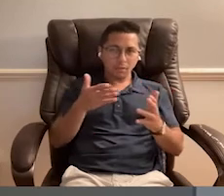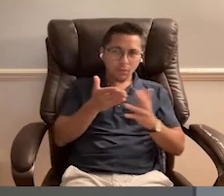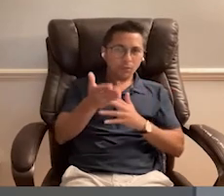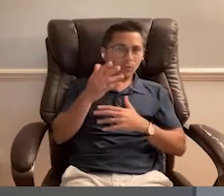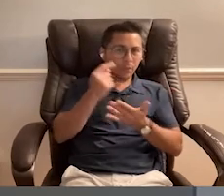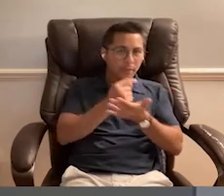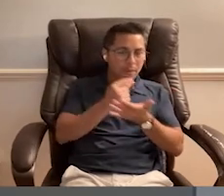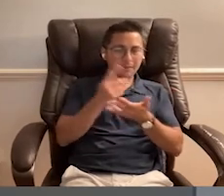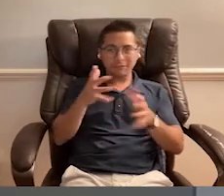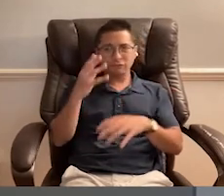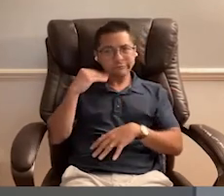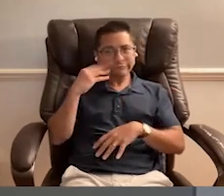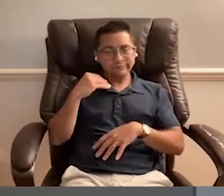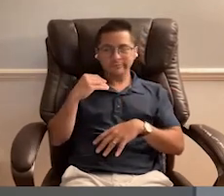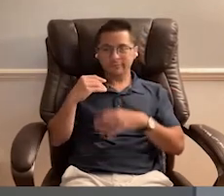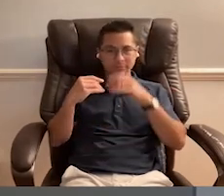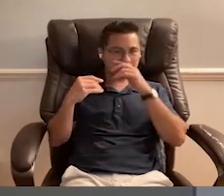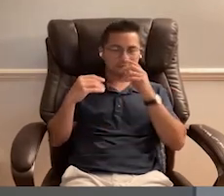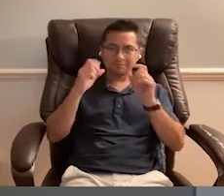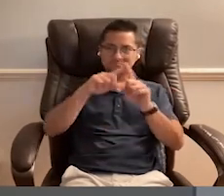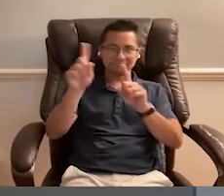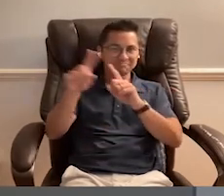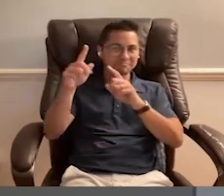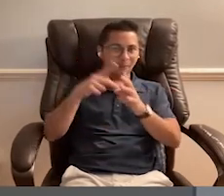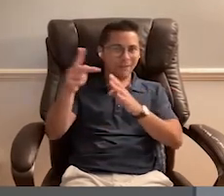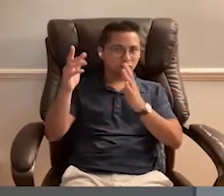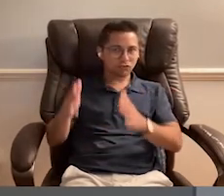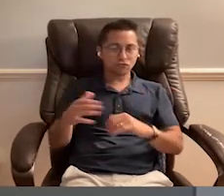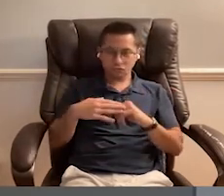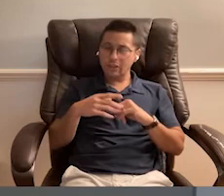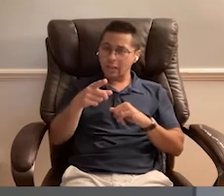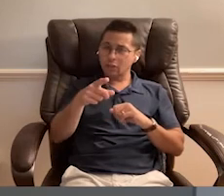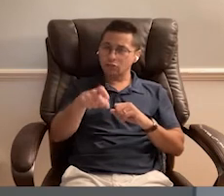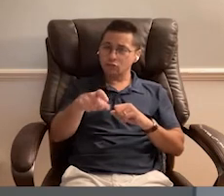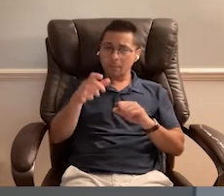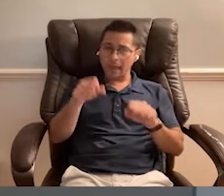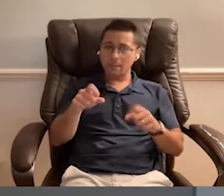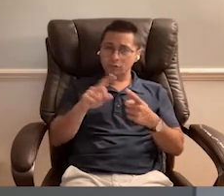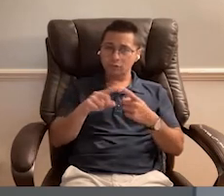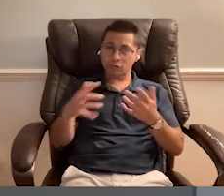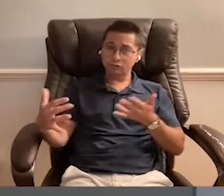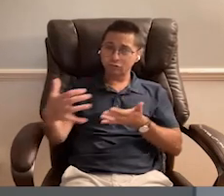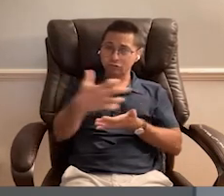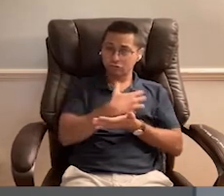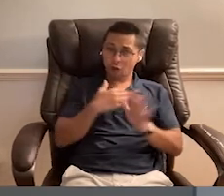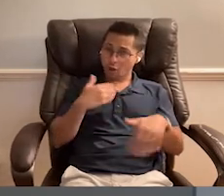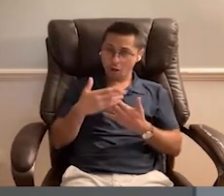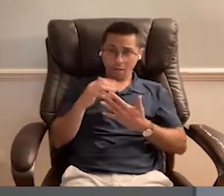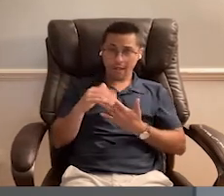education system, they've been through therapy, they've been through multiple professionals, and you